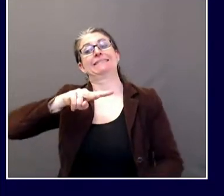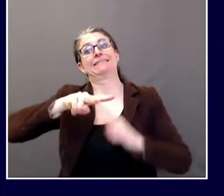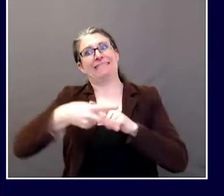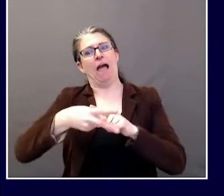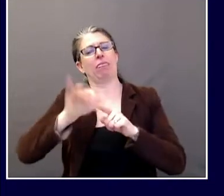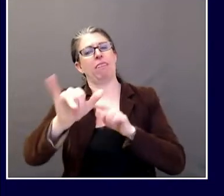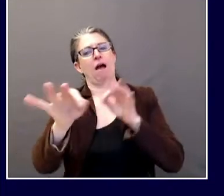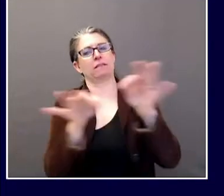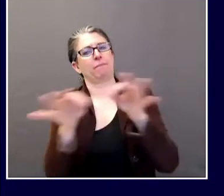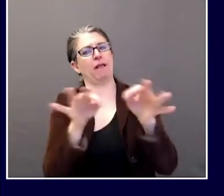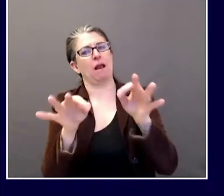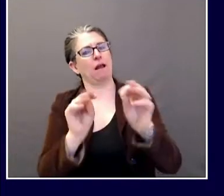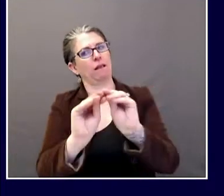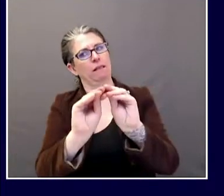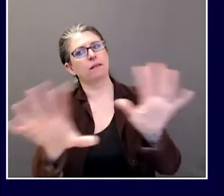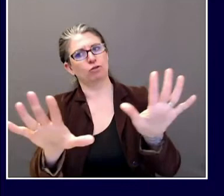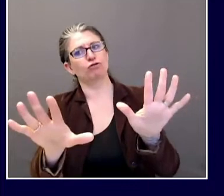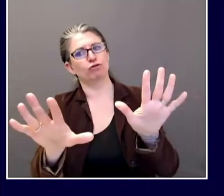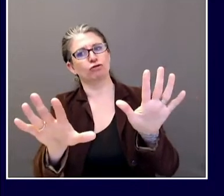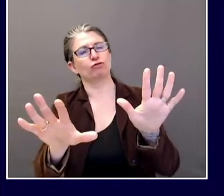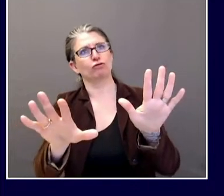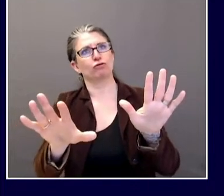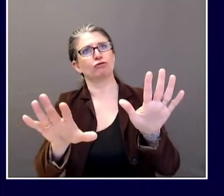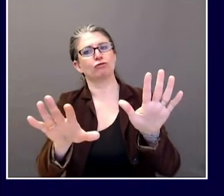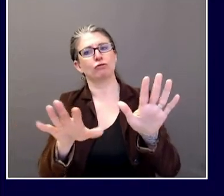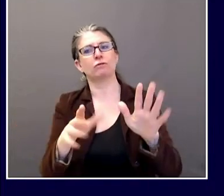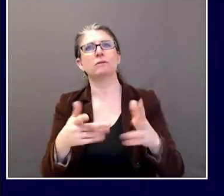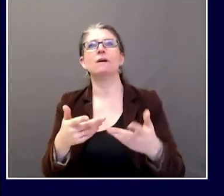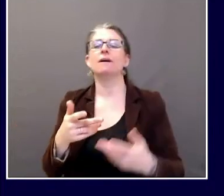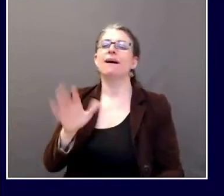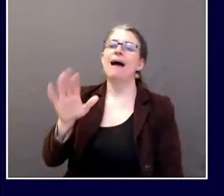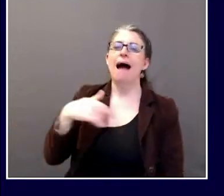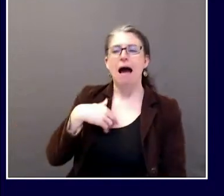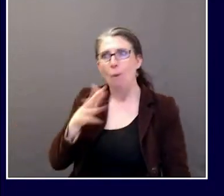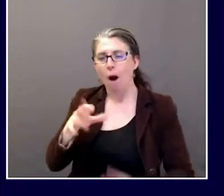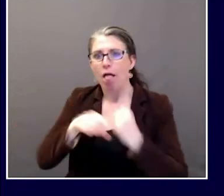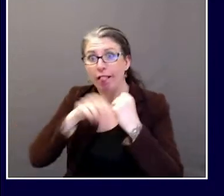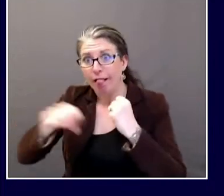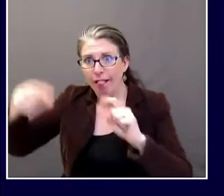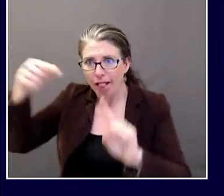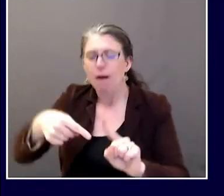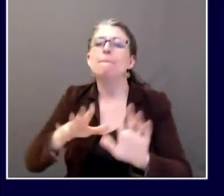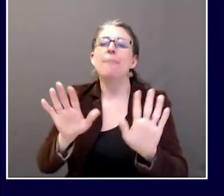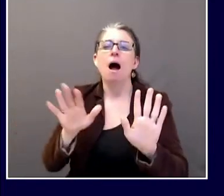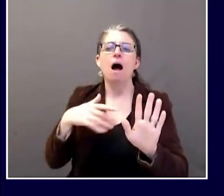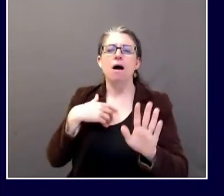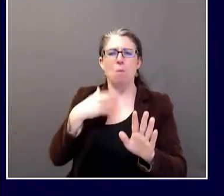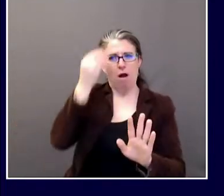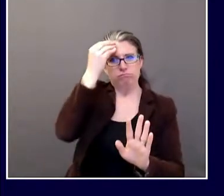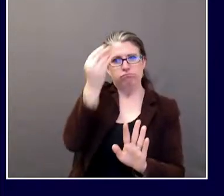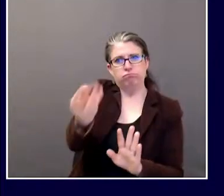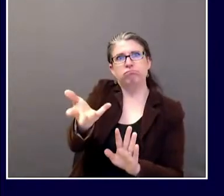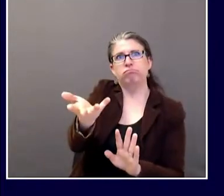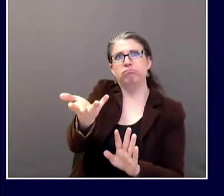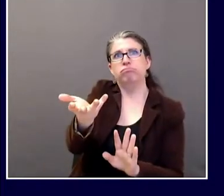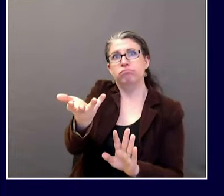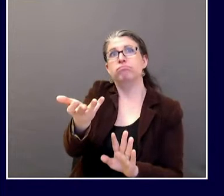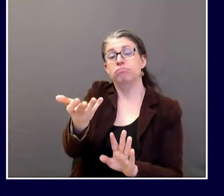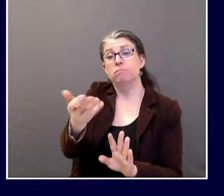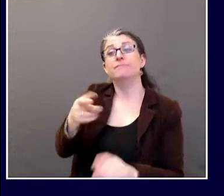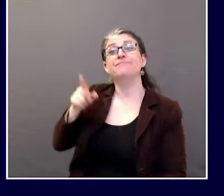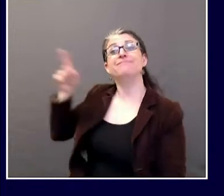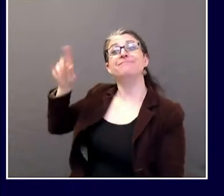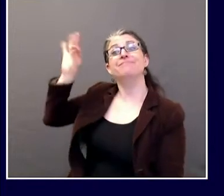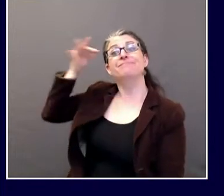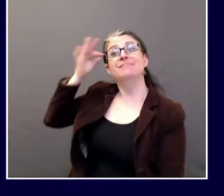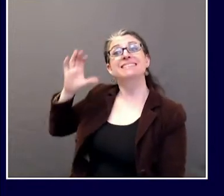it's important to level set on how these numbers, what they mean. The US CDC, and I've spoken with them about this last Friday, they